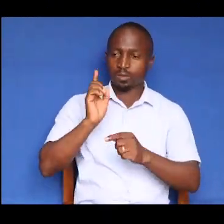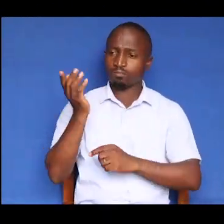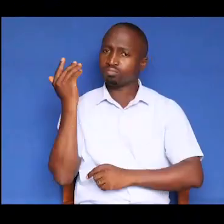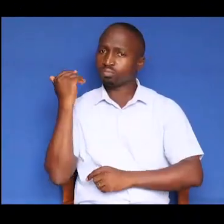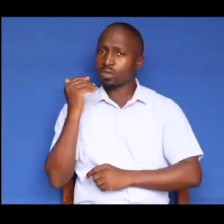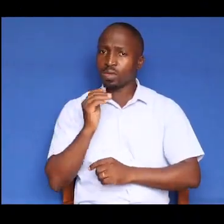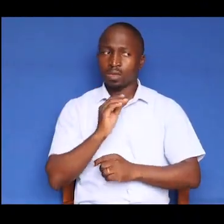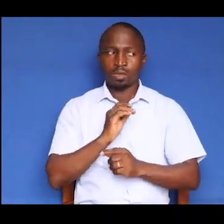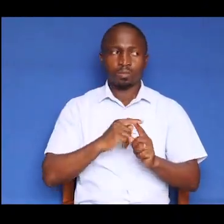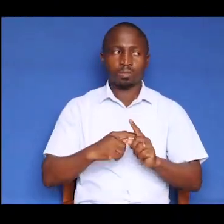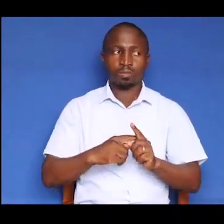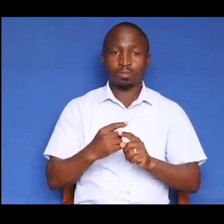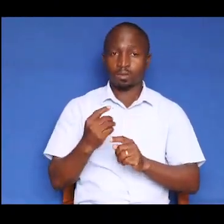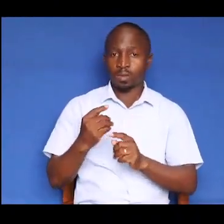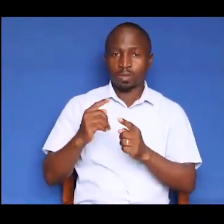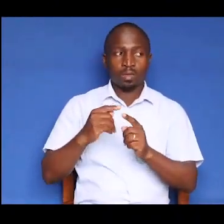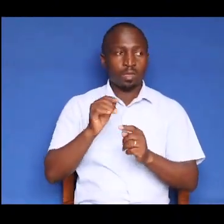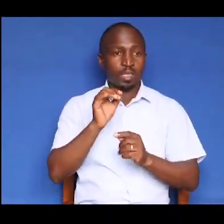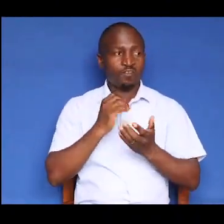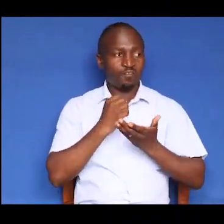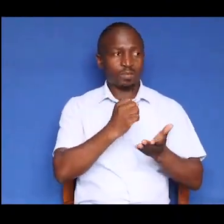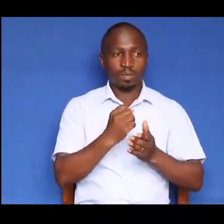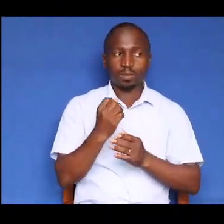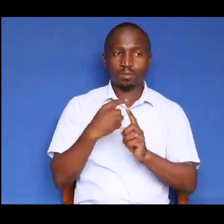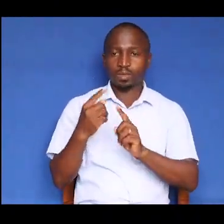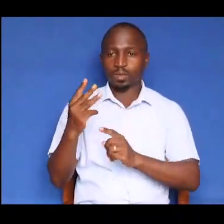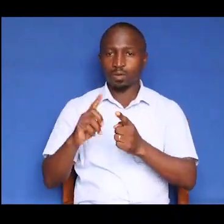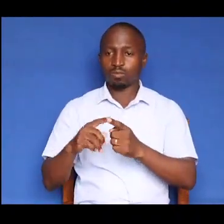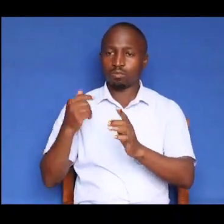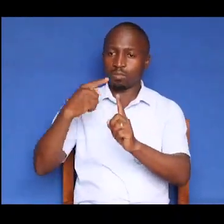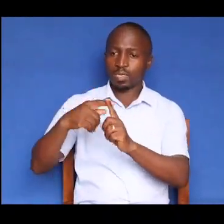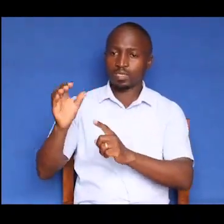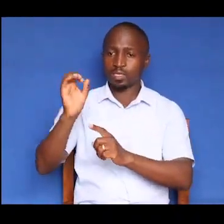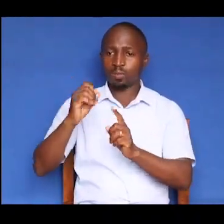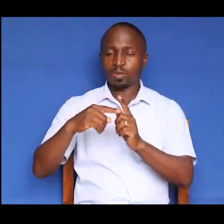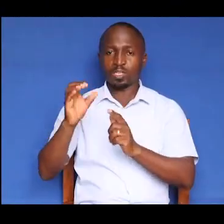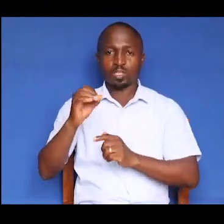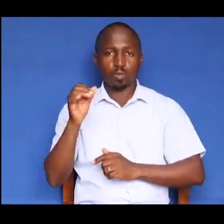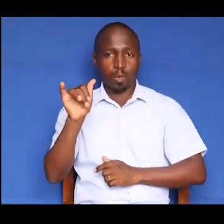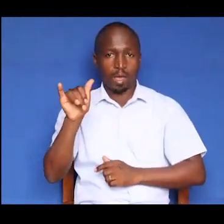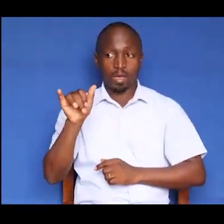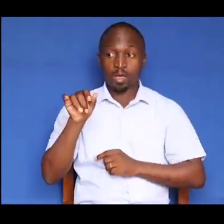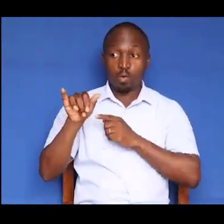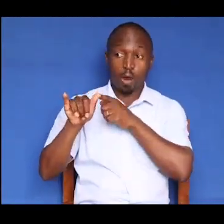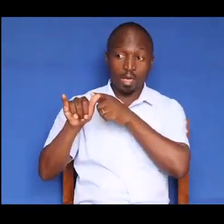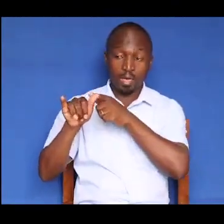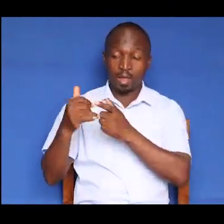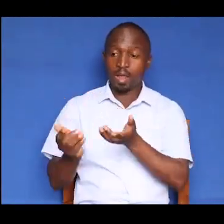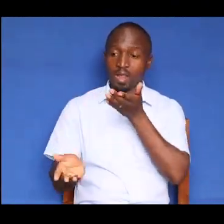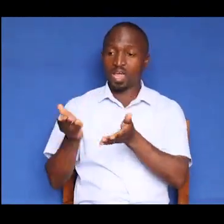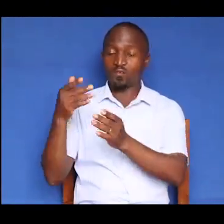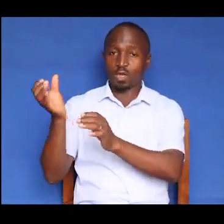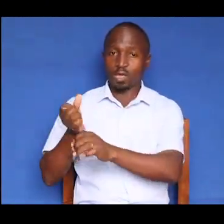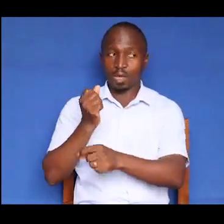plus 0.05y. But remember, y is level of income. And from part A, y